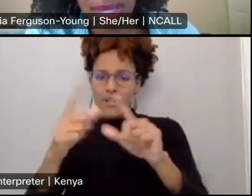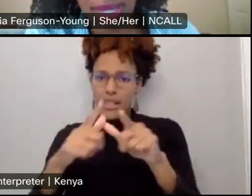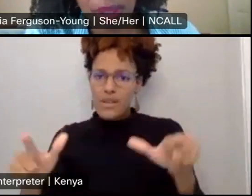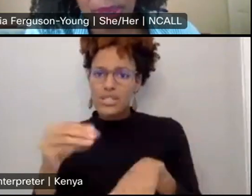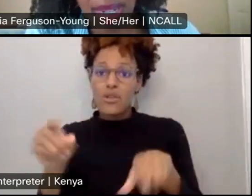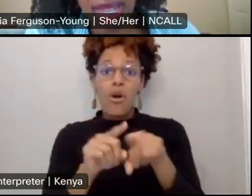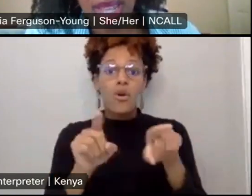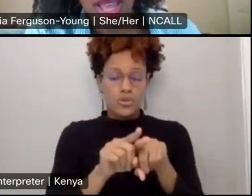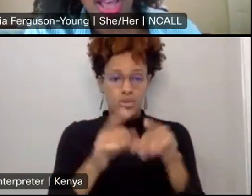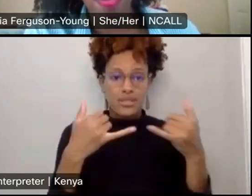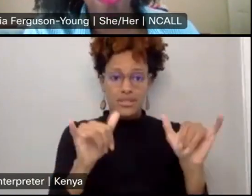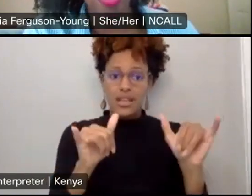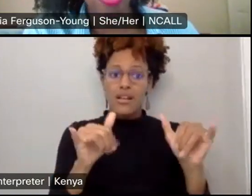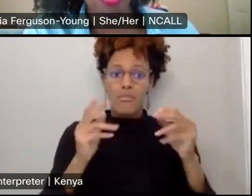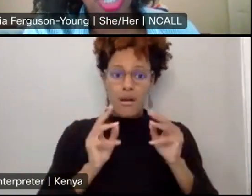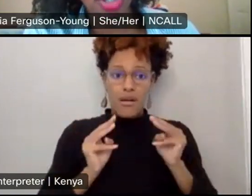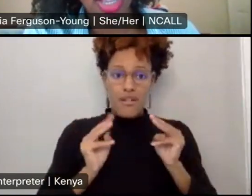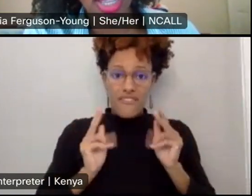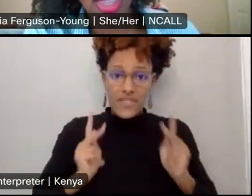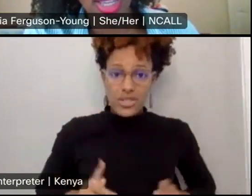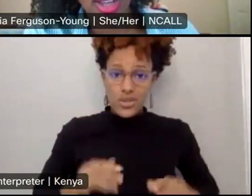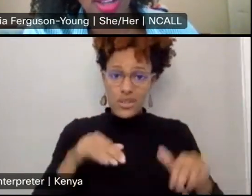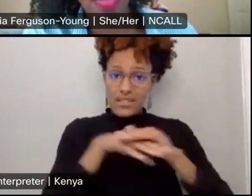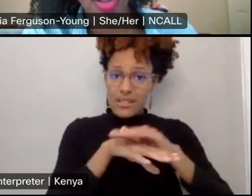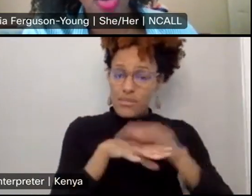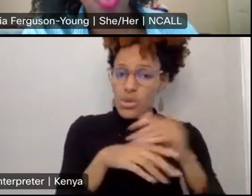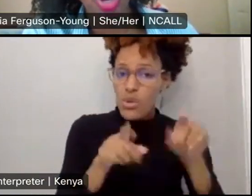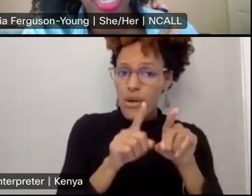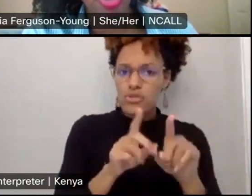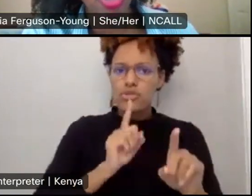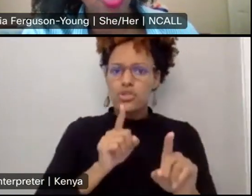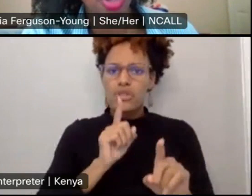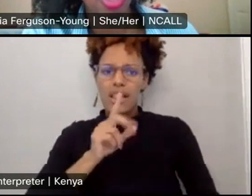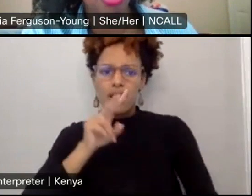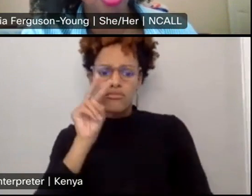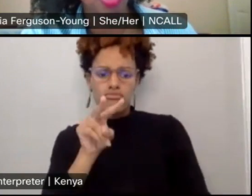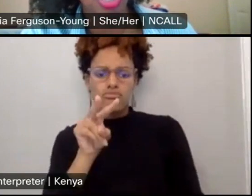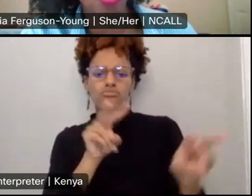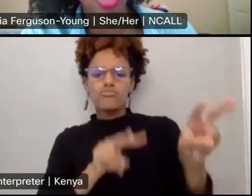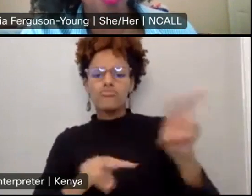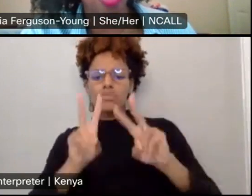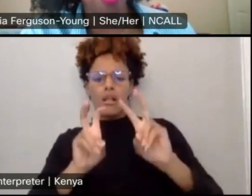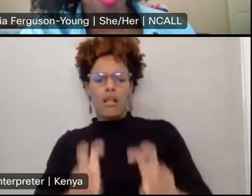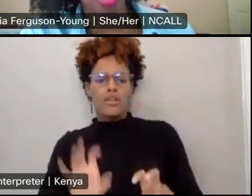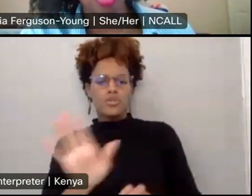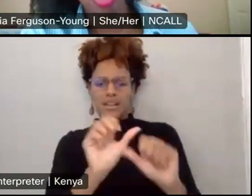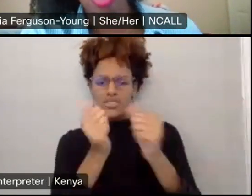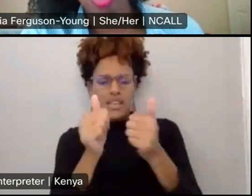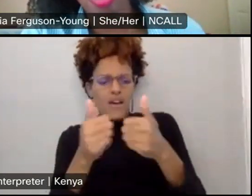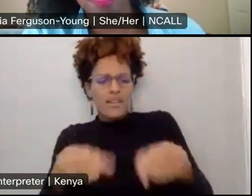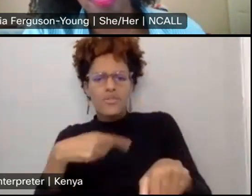mobility accessibility, just really looking and thinking of what areas and what things can we improve